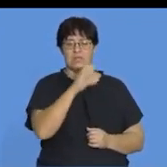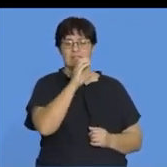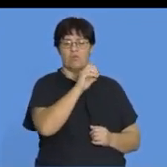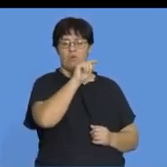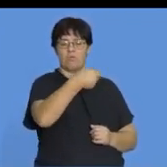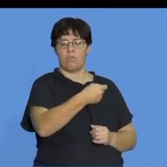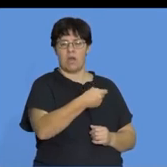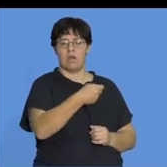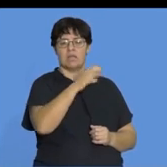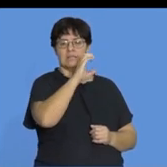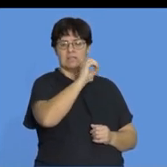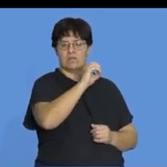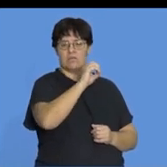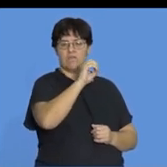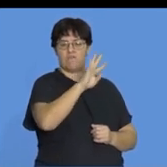is